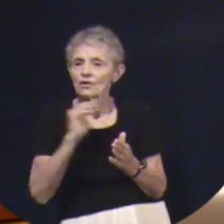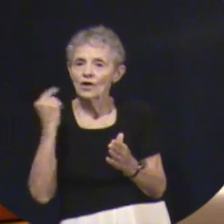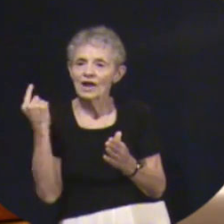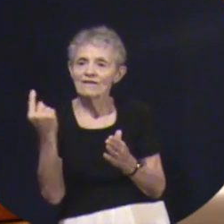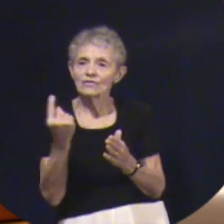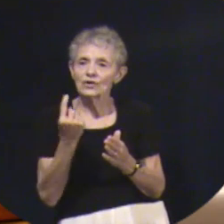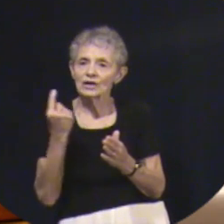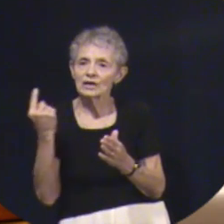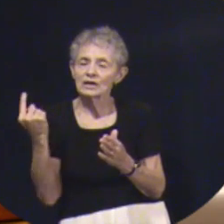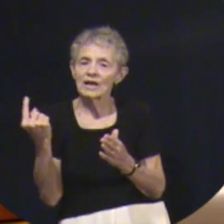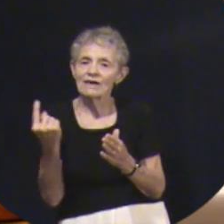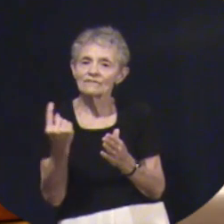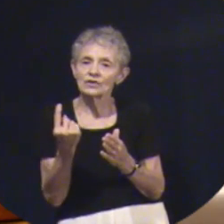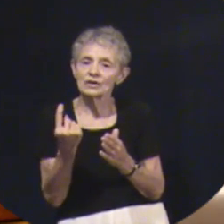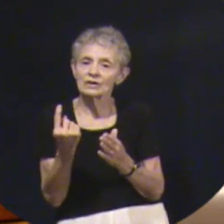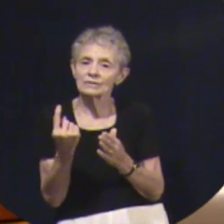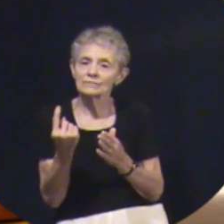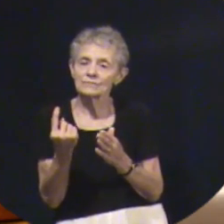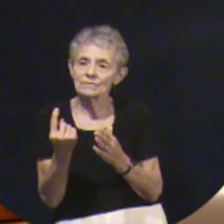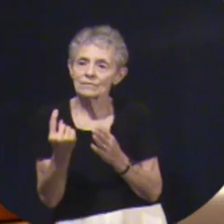and ever.